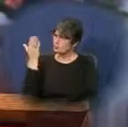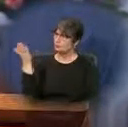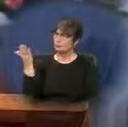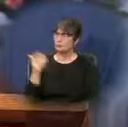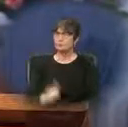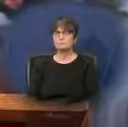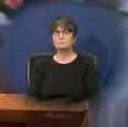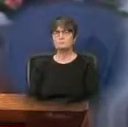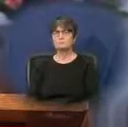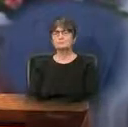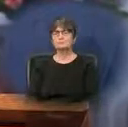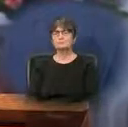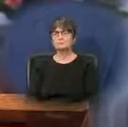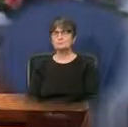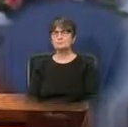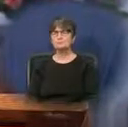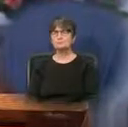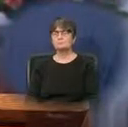trust in you.